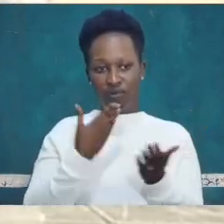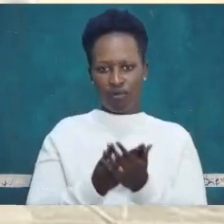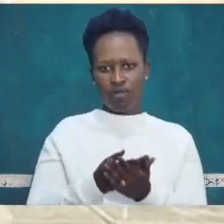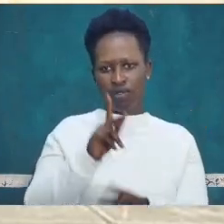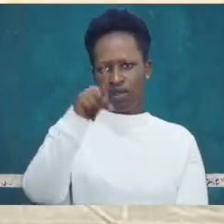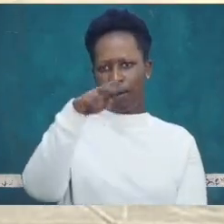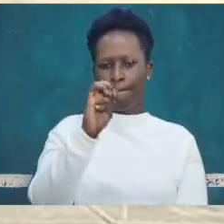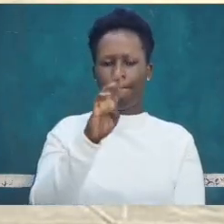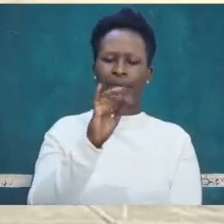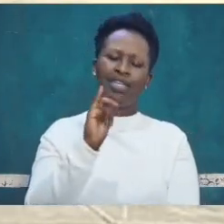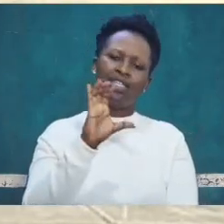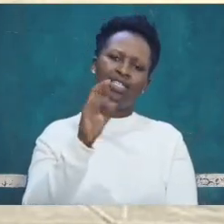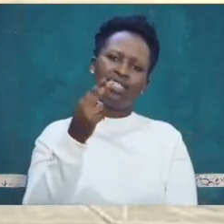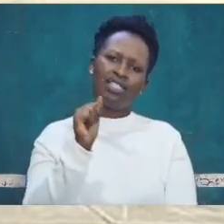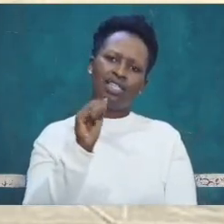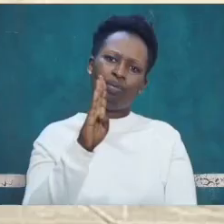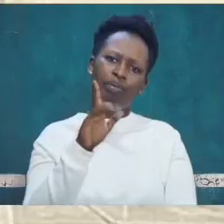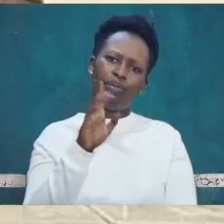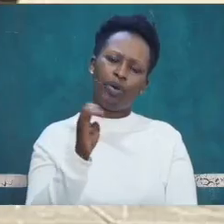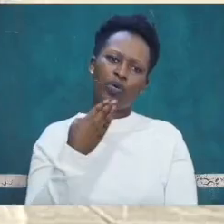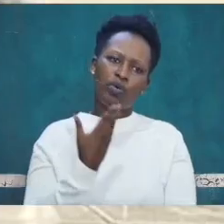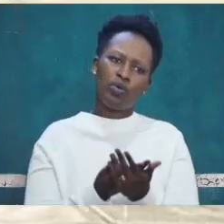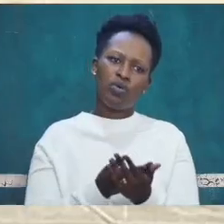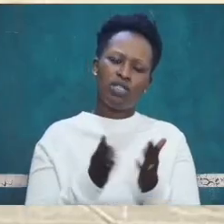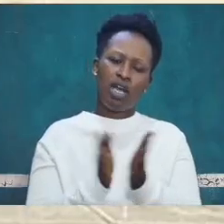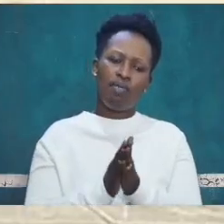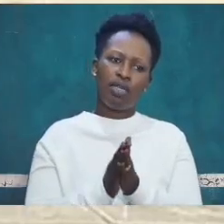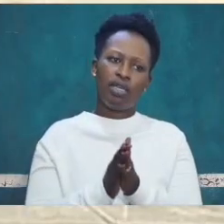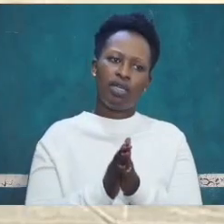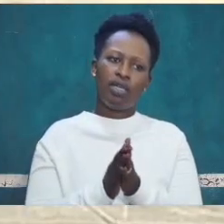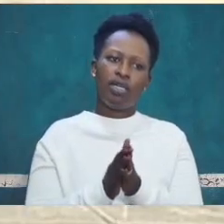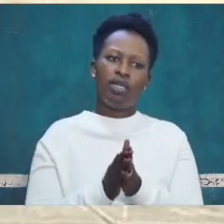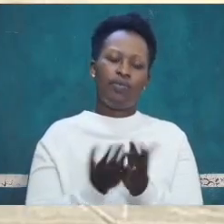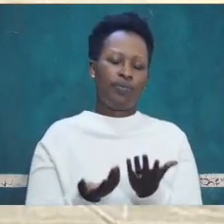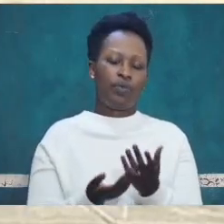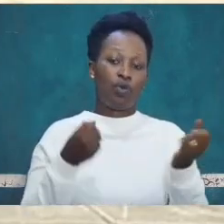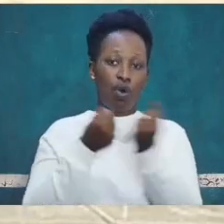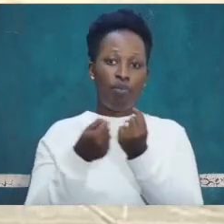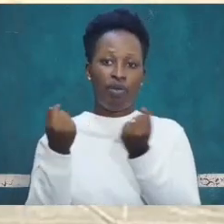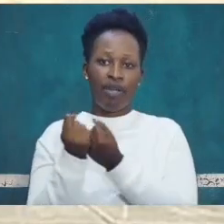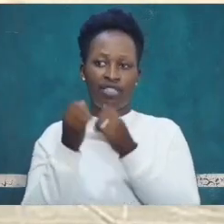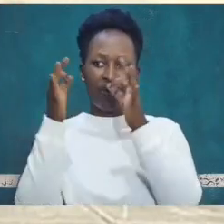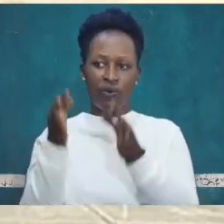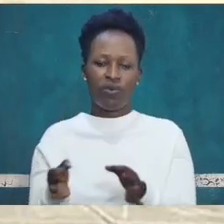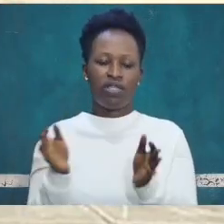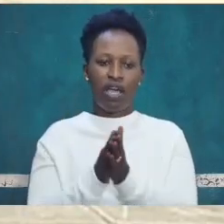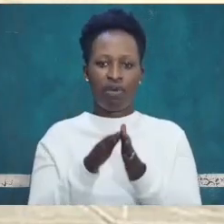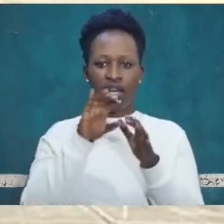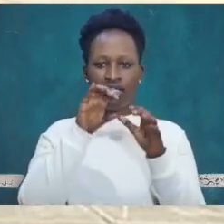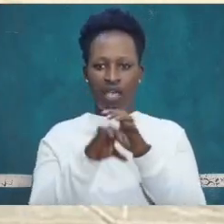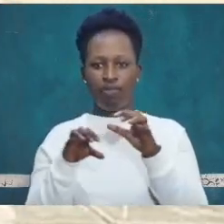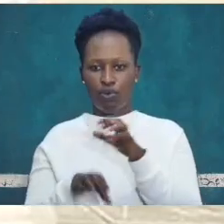goods, where we talked about durable goods, and so on, where even we talked about complementary goods and substitute